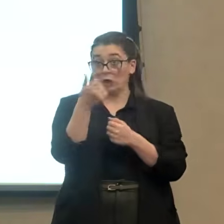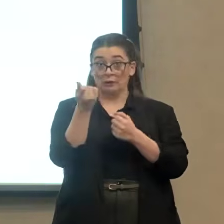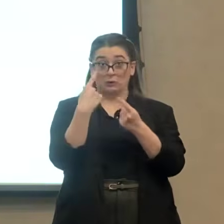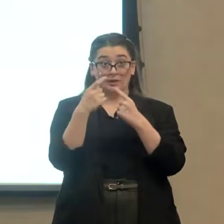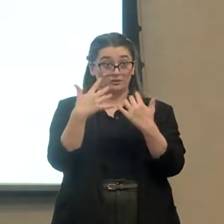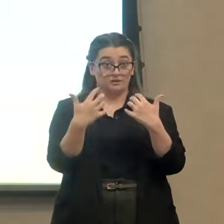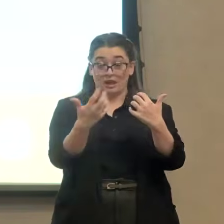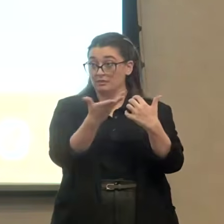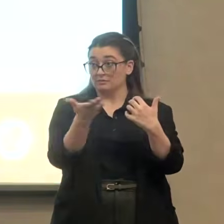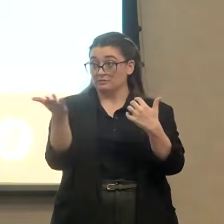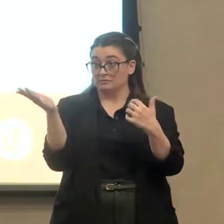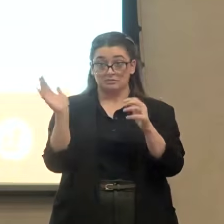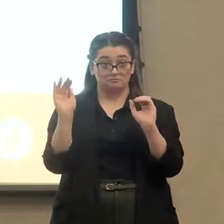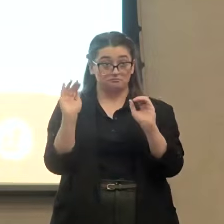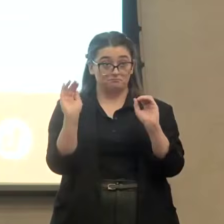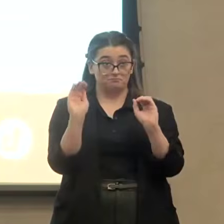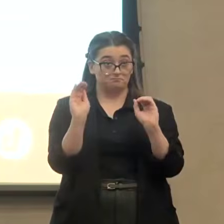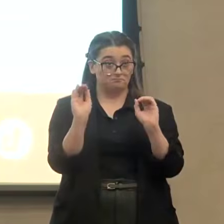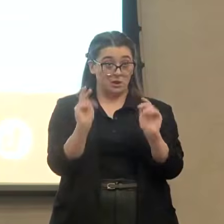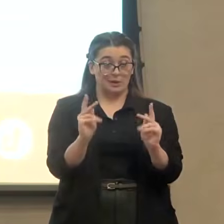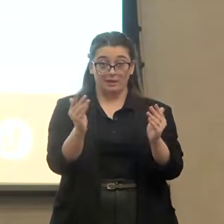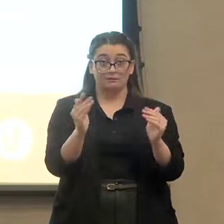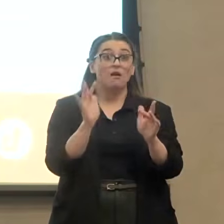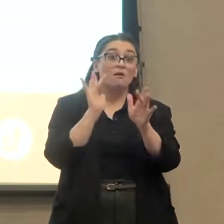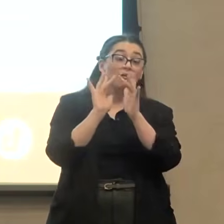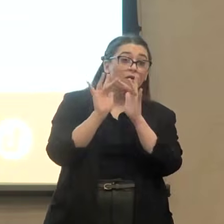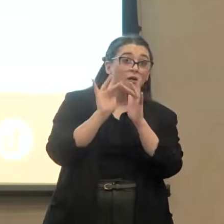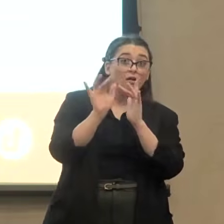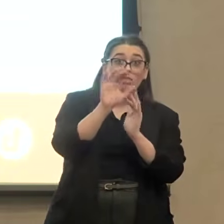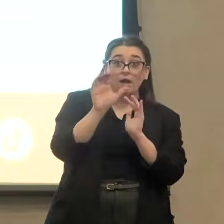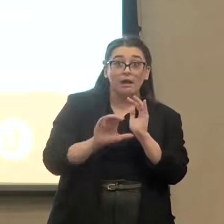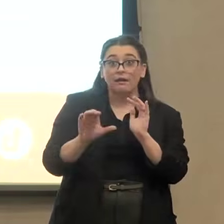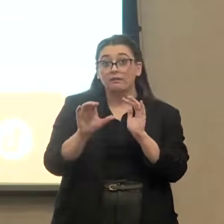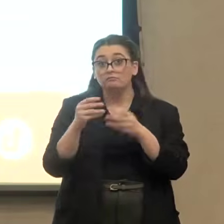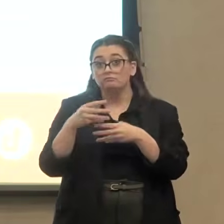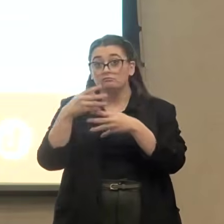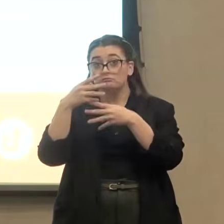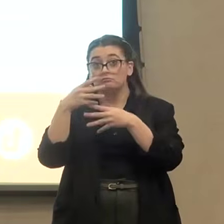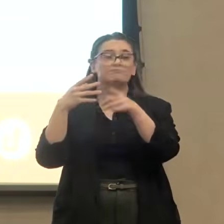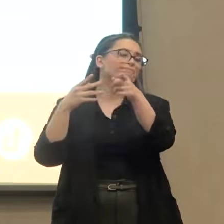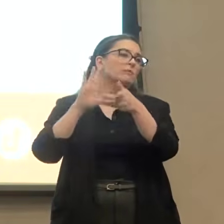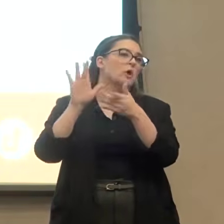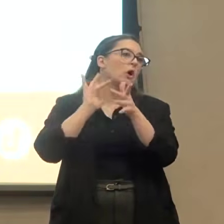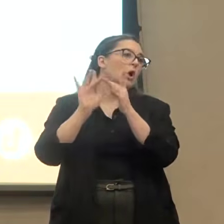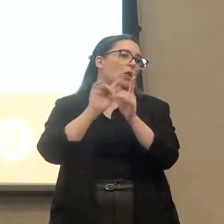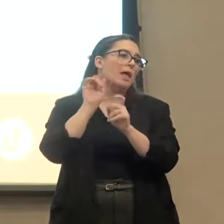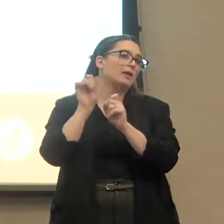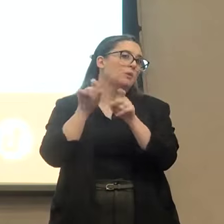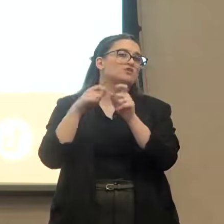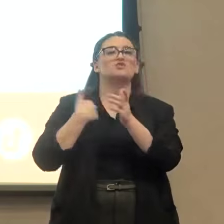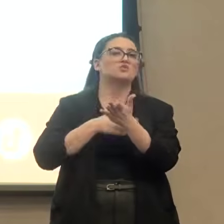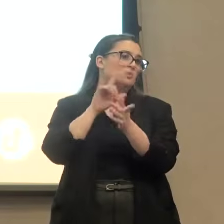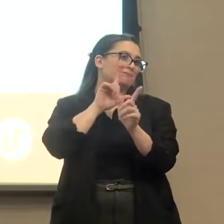Okay, we've answered most of the... Yes, thank you so much. Anybody online to do it, or we're out of time? We answered all the